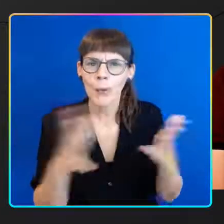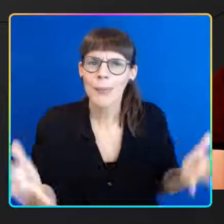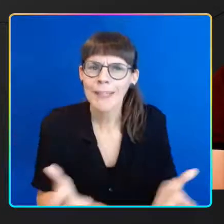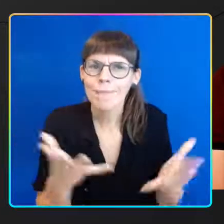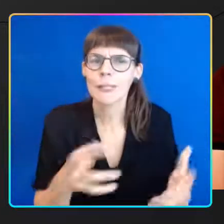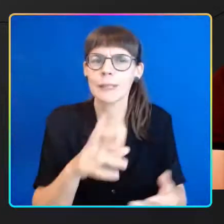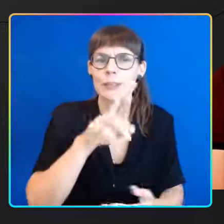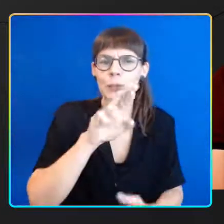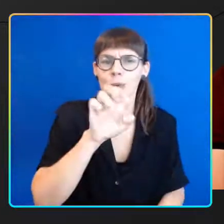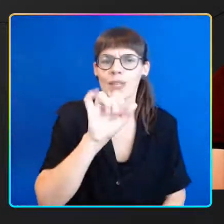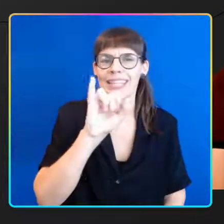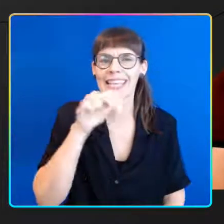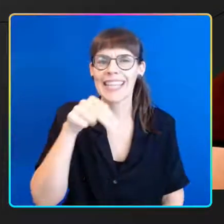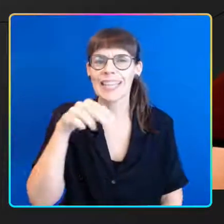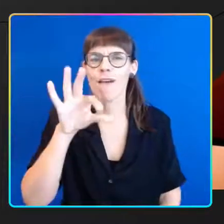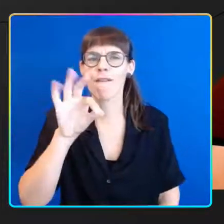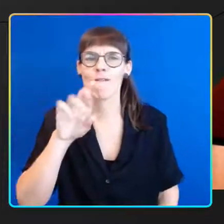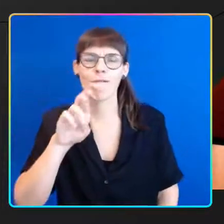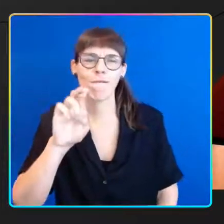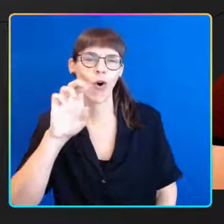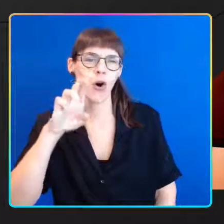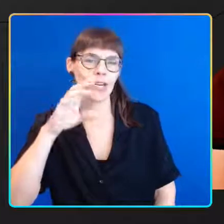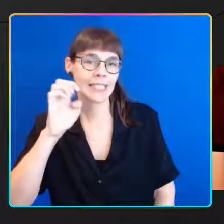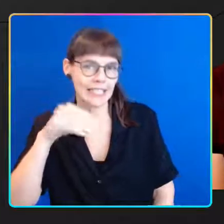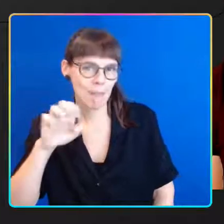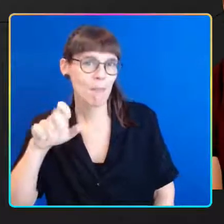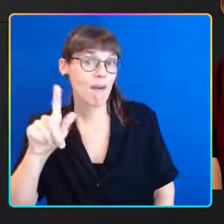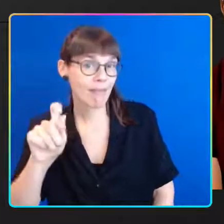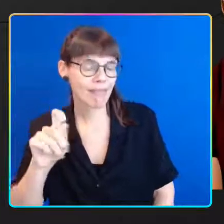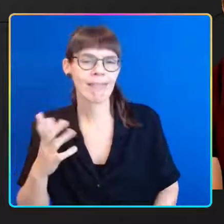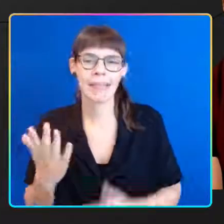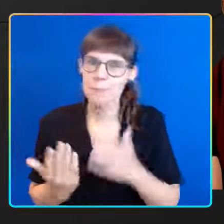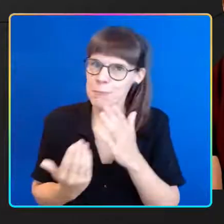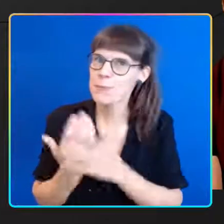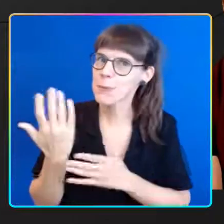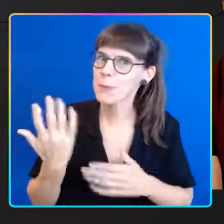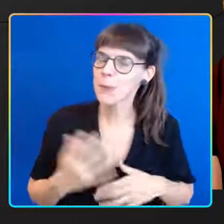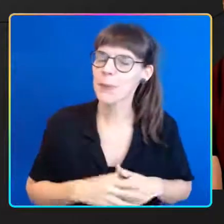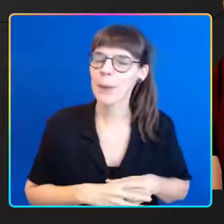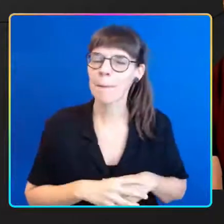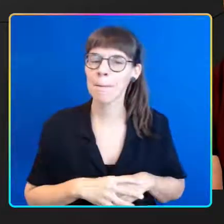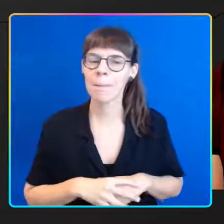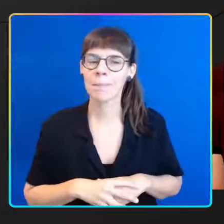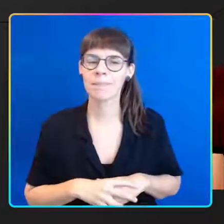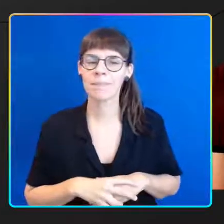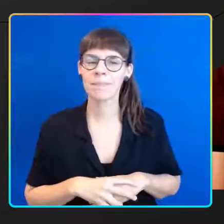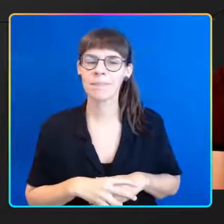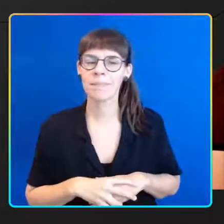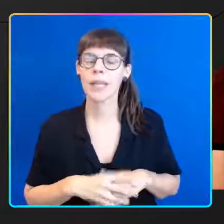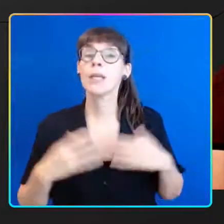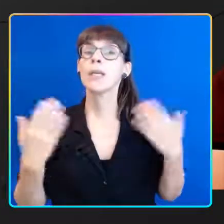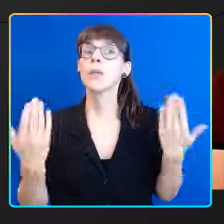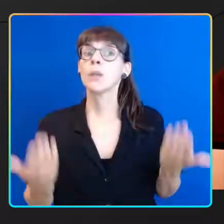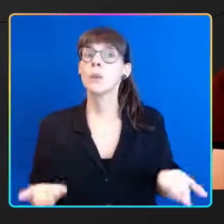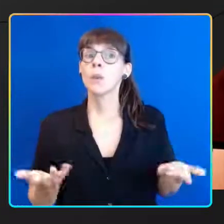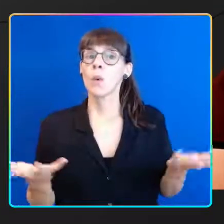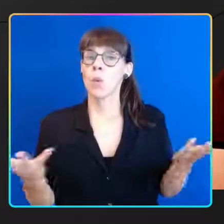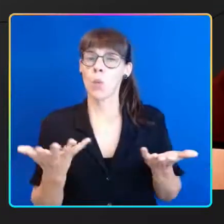about it. The new thing, right? Yeah. Mm-hmm. So what was the first